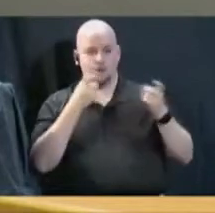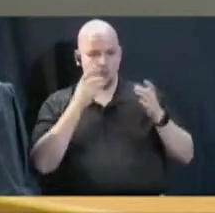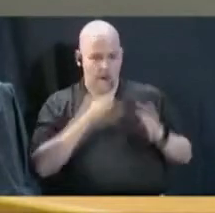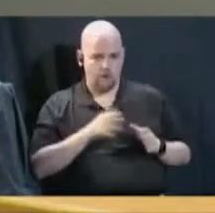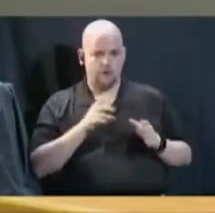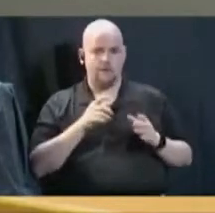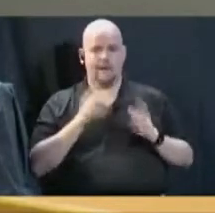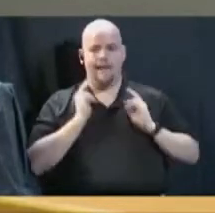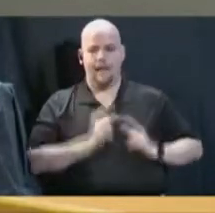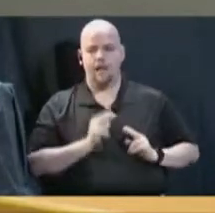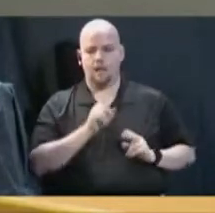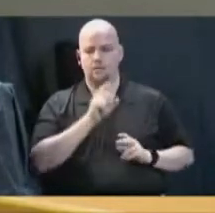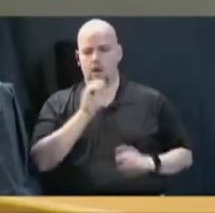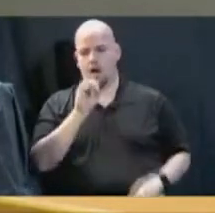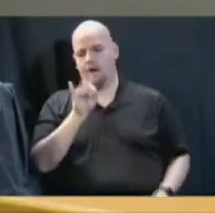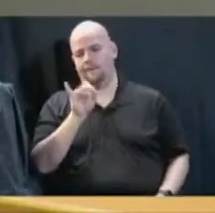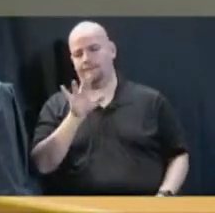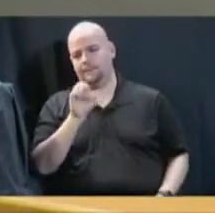health officer.